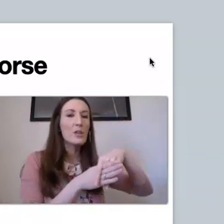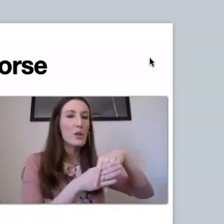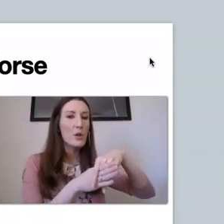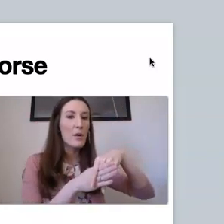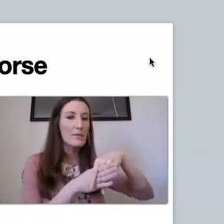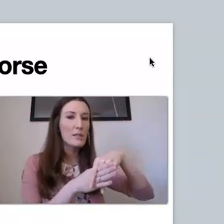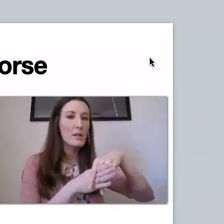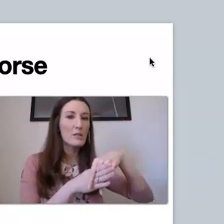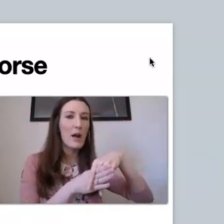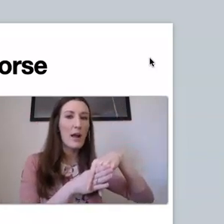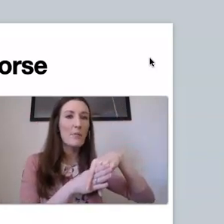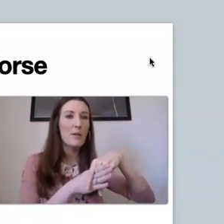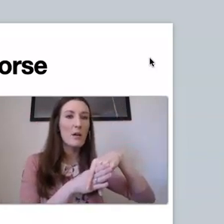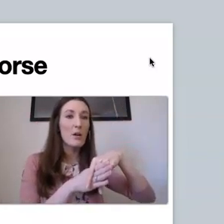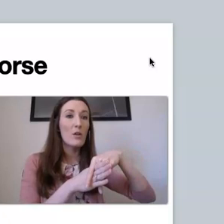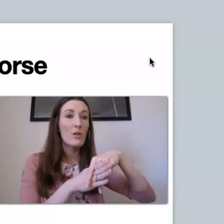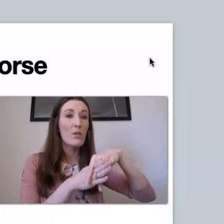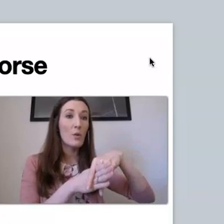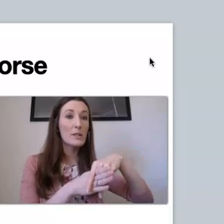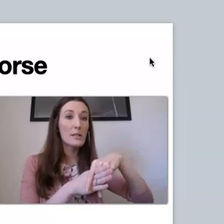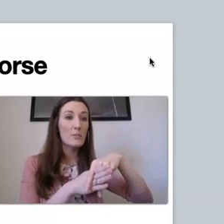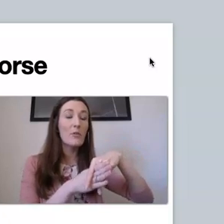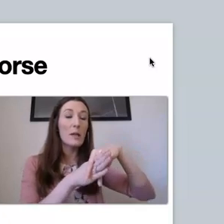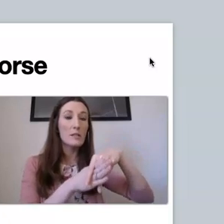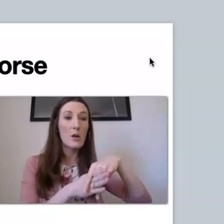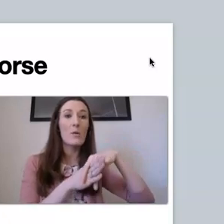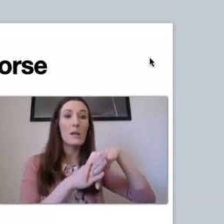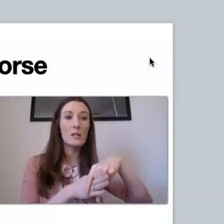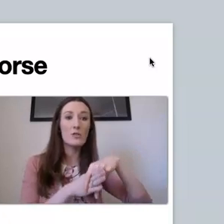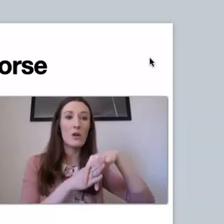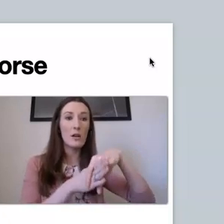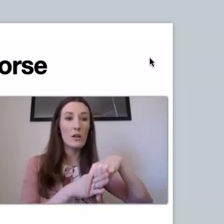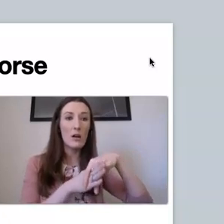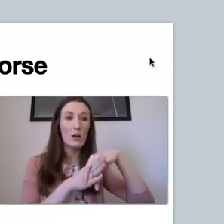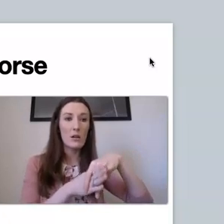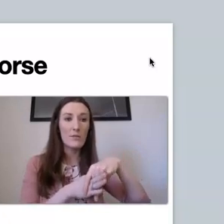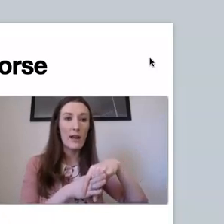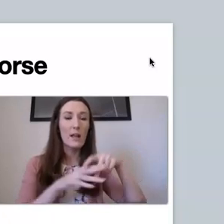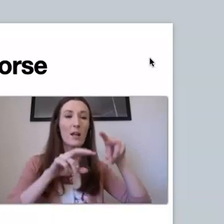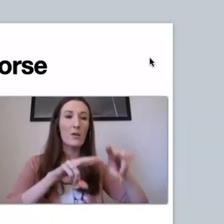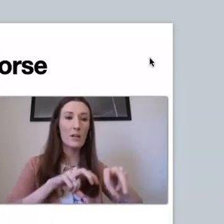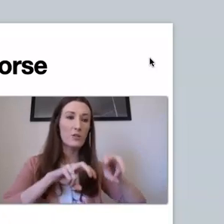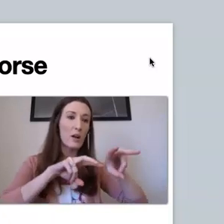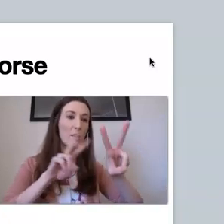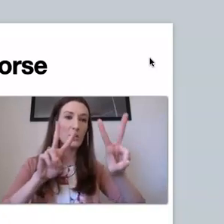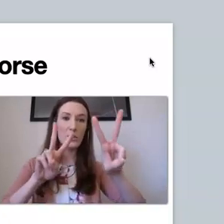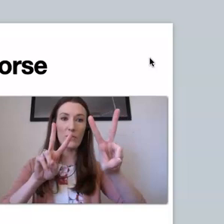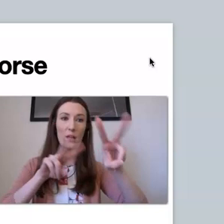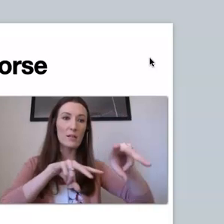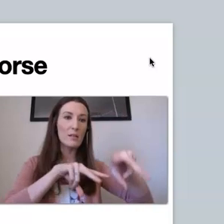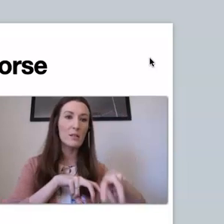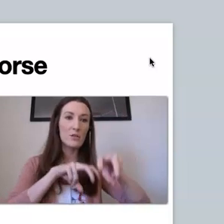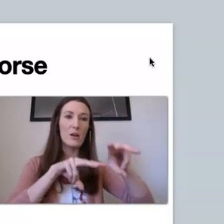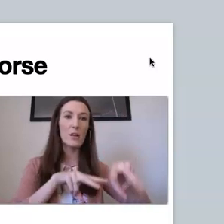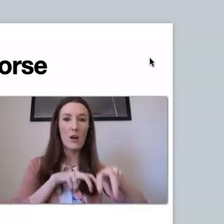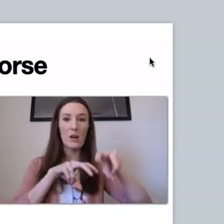okay? So you have to describe the horse's movement. So he's trotting along, right? Or he's trotting along, two